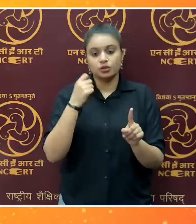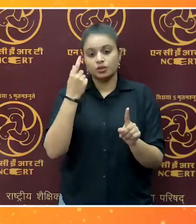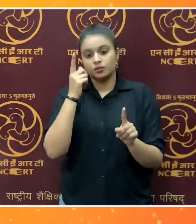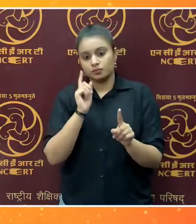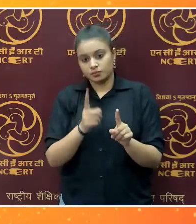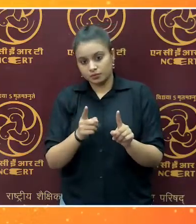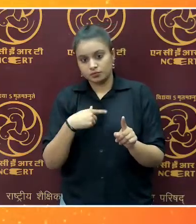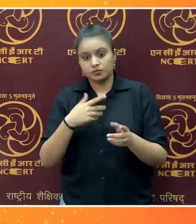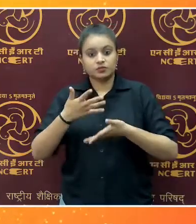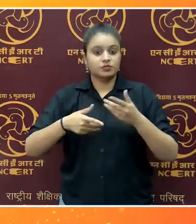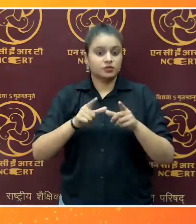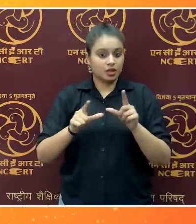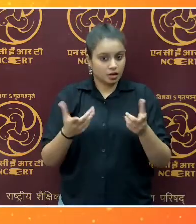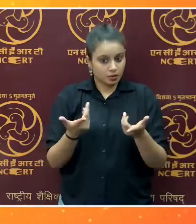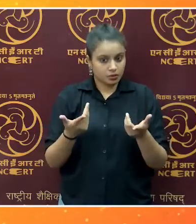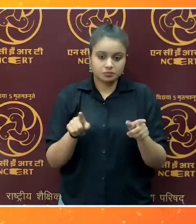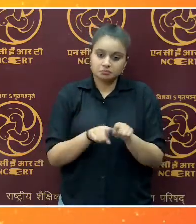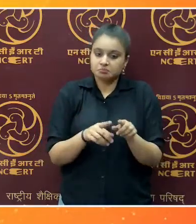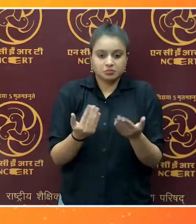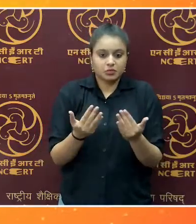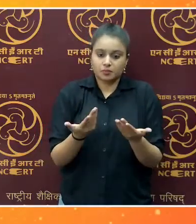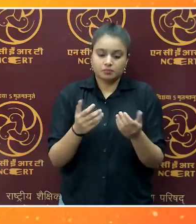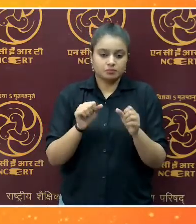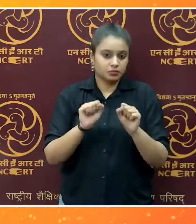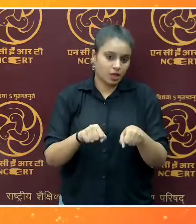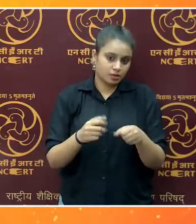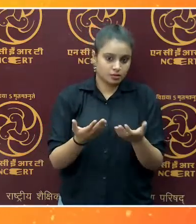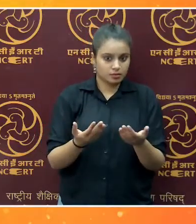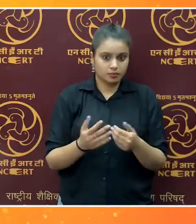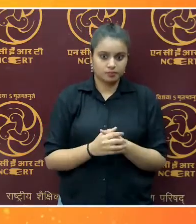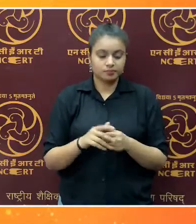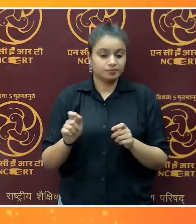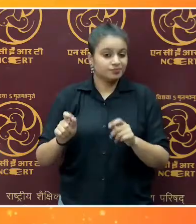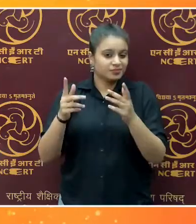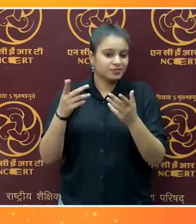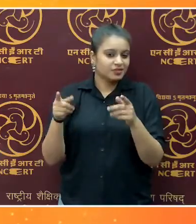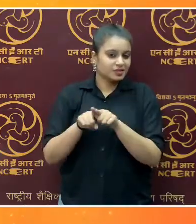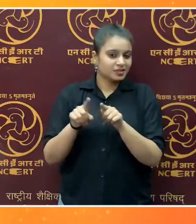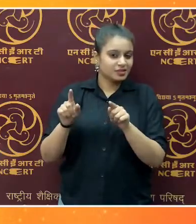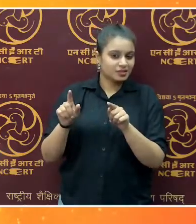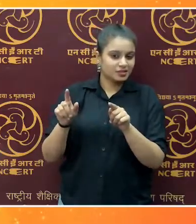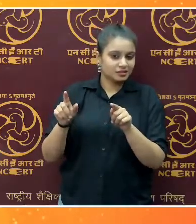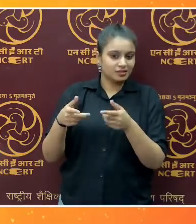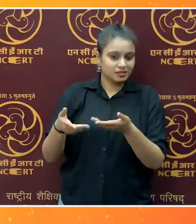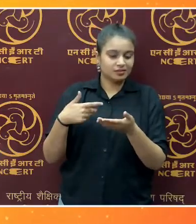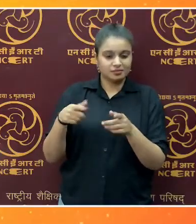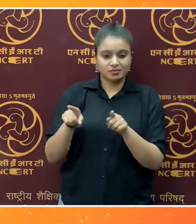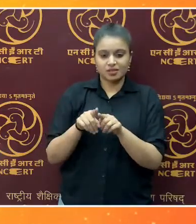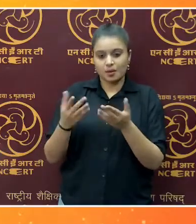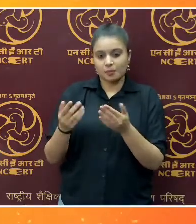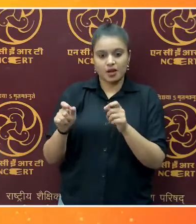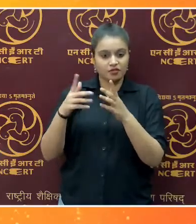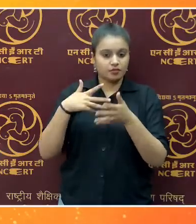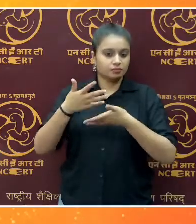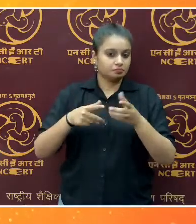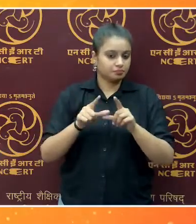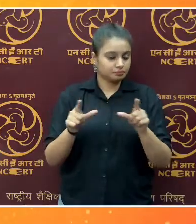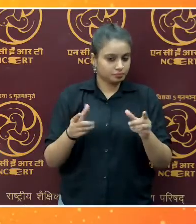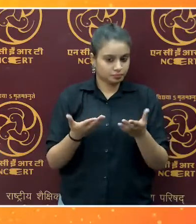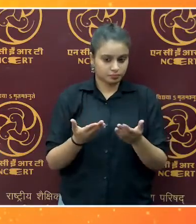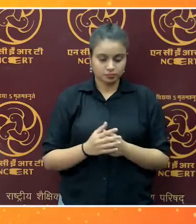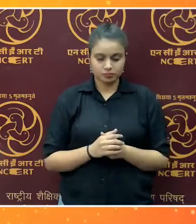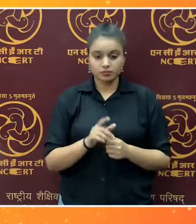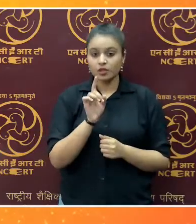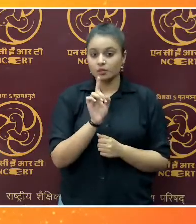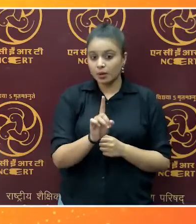we have sign language also. Sign language also, absolutely, which is on our at colleague the with us on our screen.